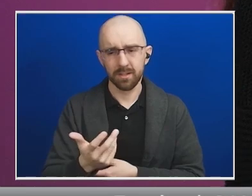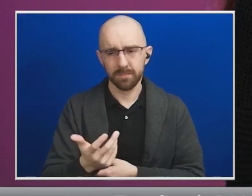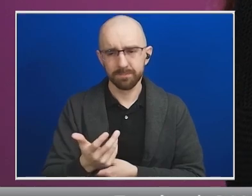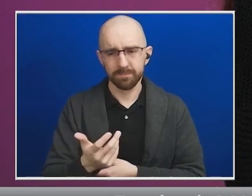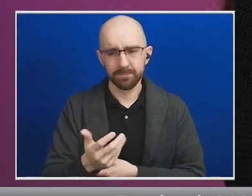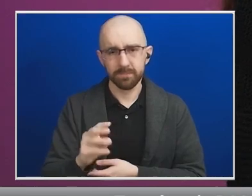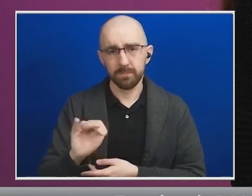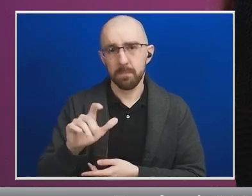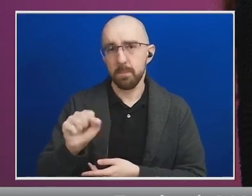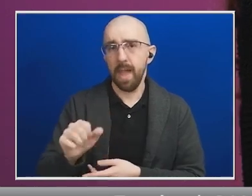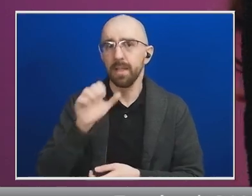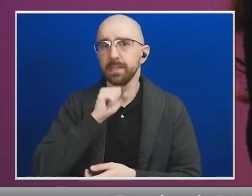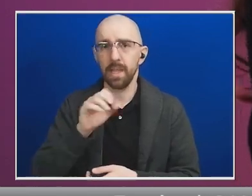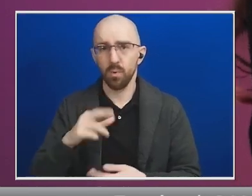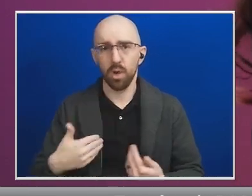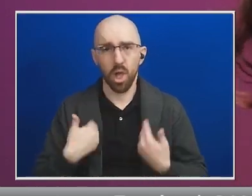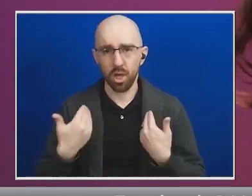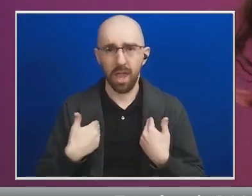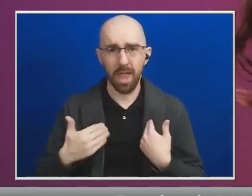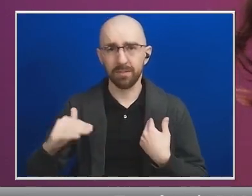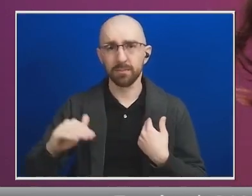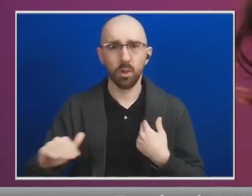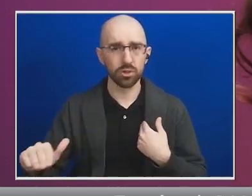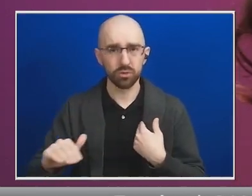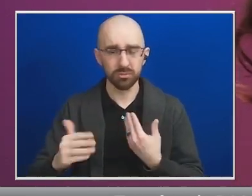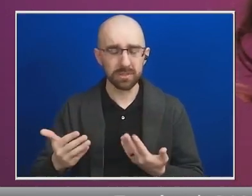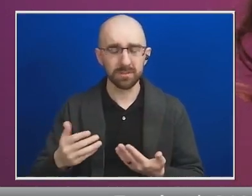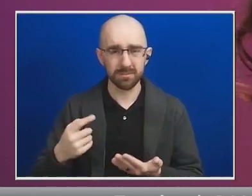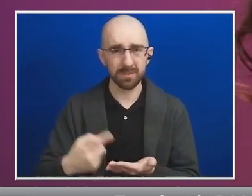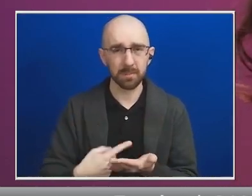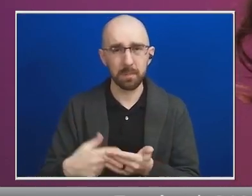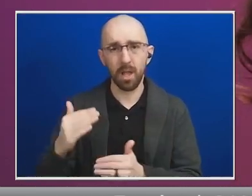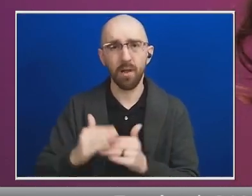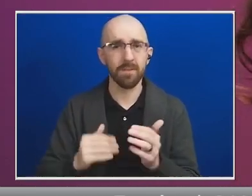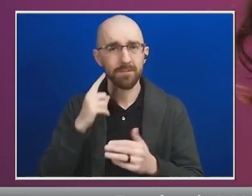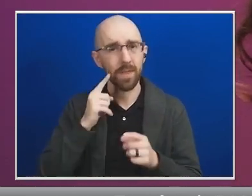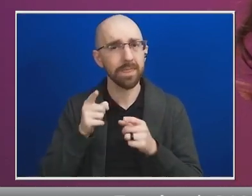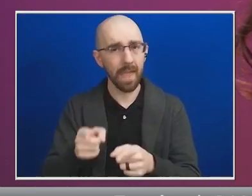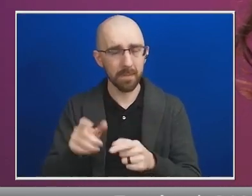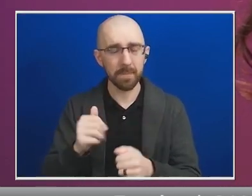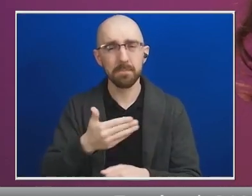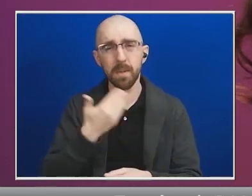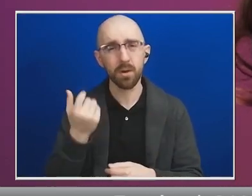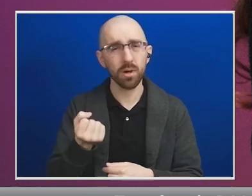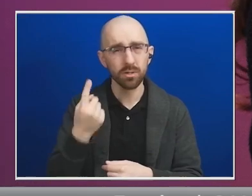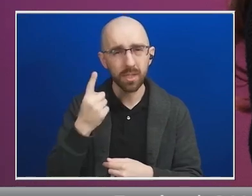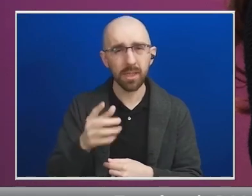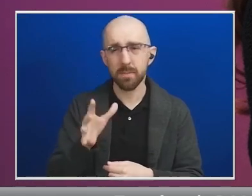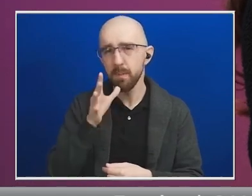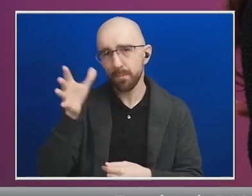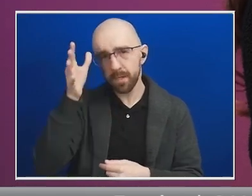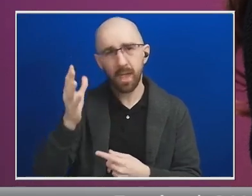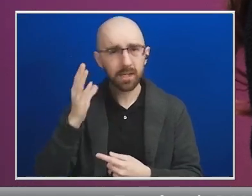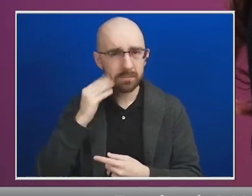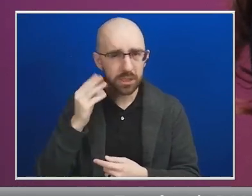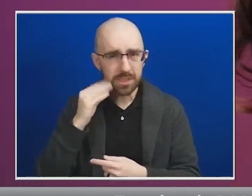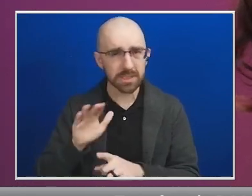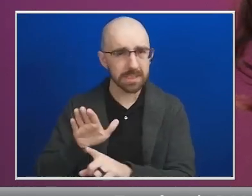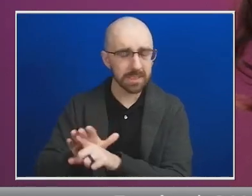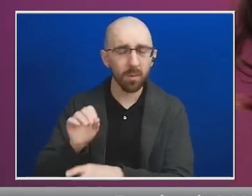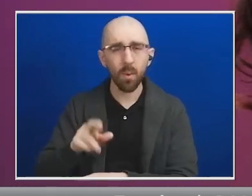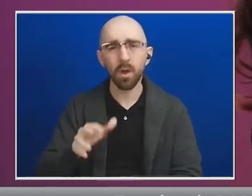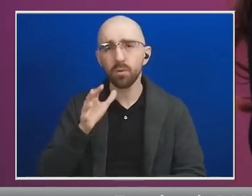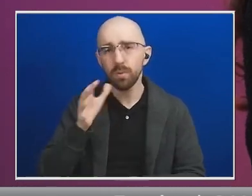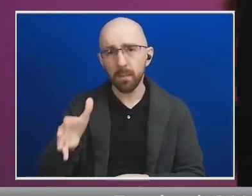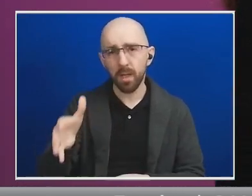younger that have small children. A lot of times it's a comfort for them, because then they can better understand what mom and dad are going through, or grandma and grandpa are going through,